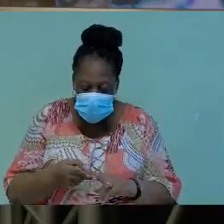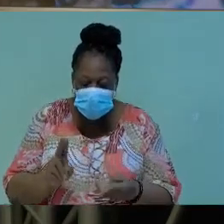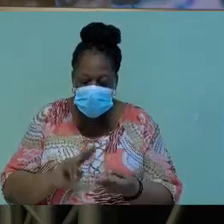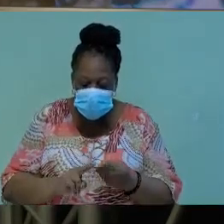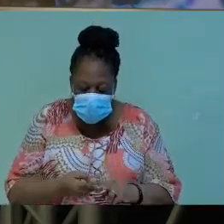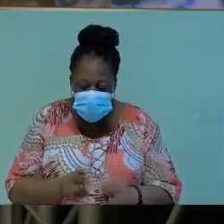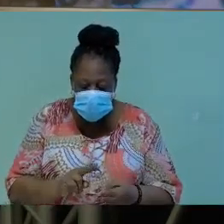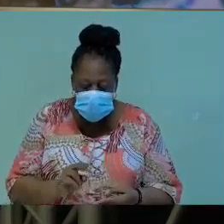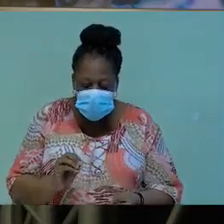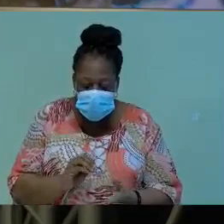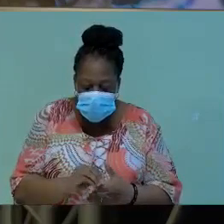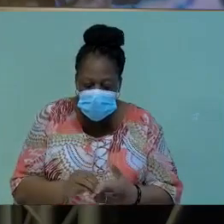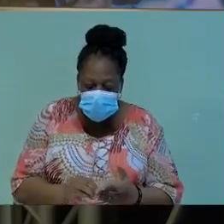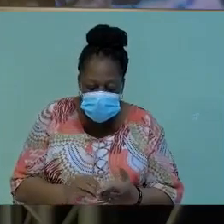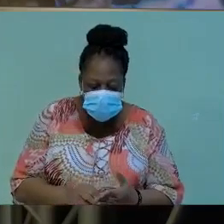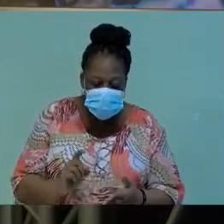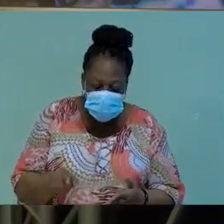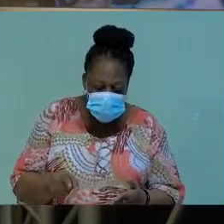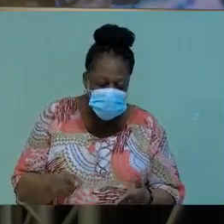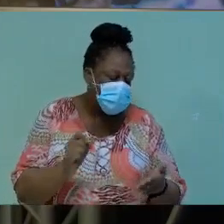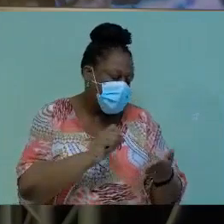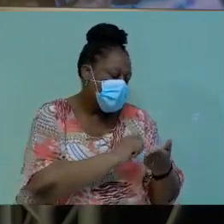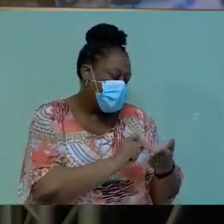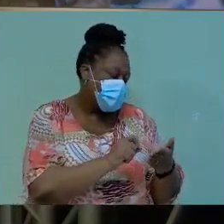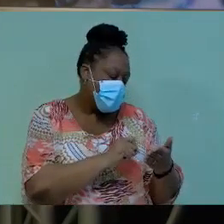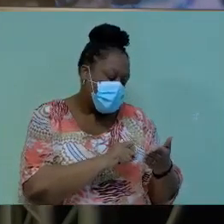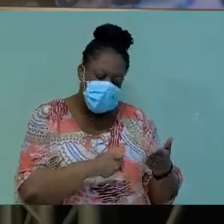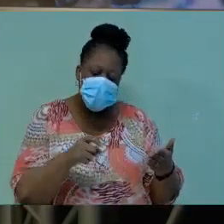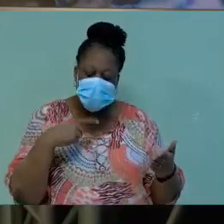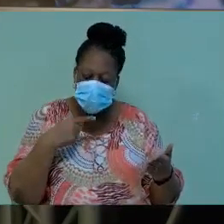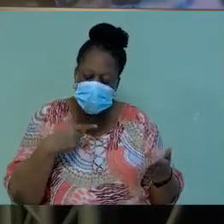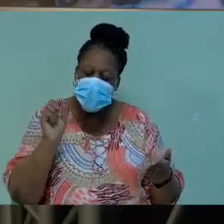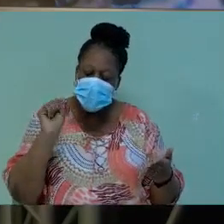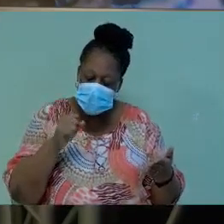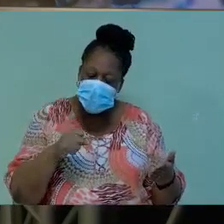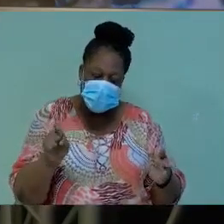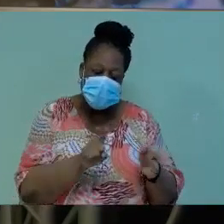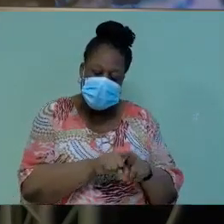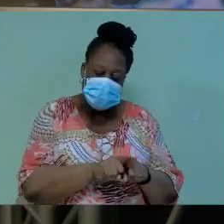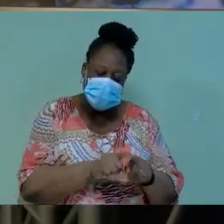recorded were consistent with the inventory list provided by the